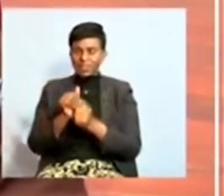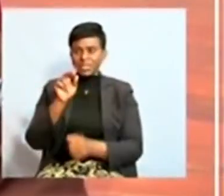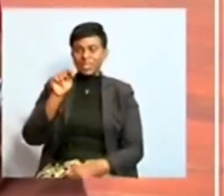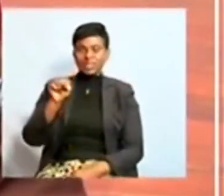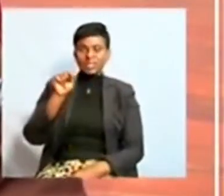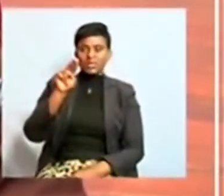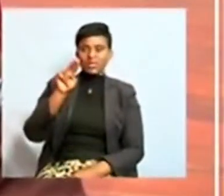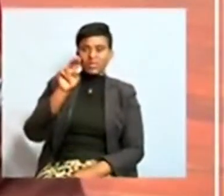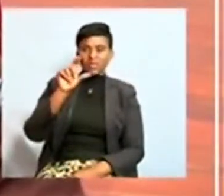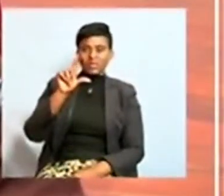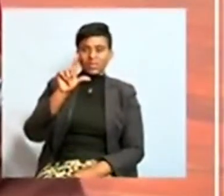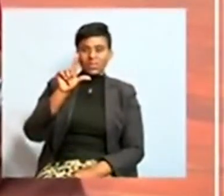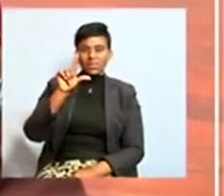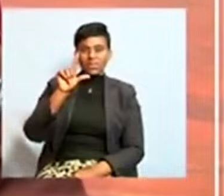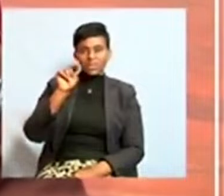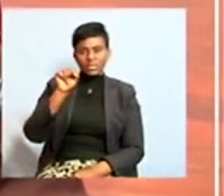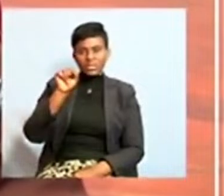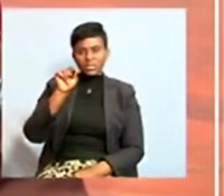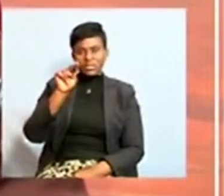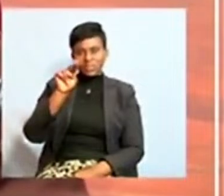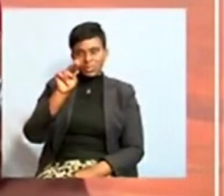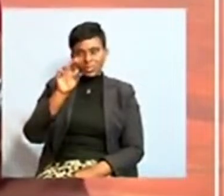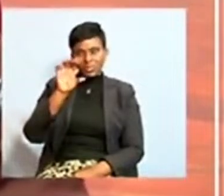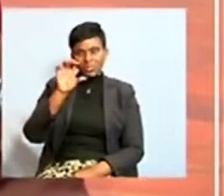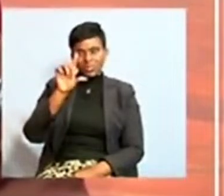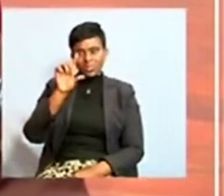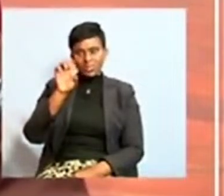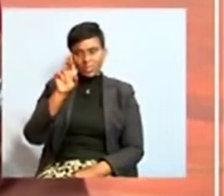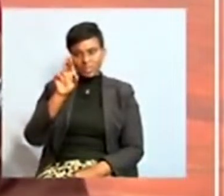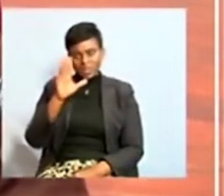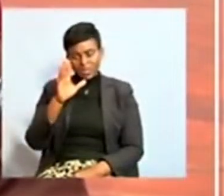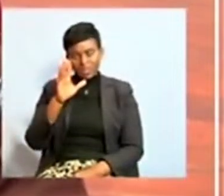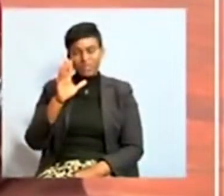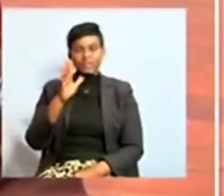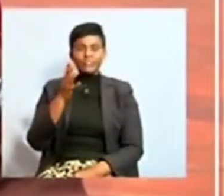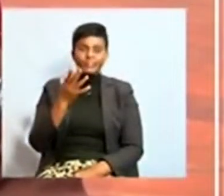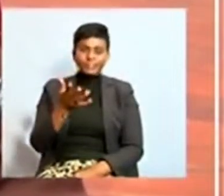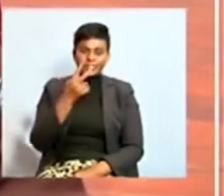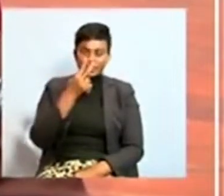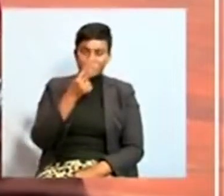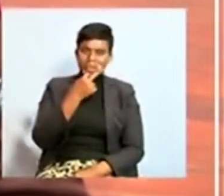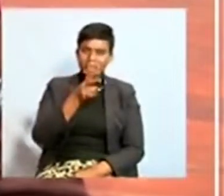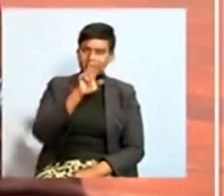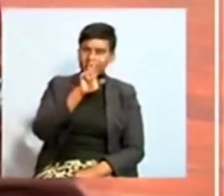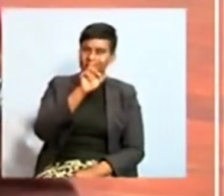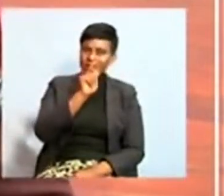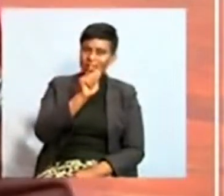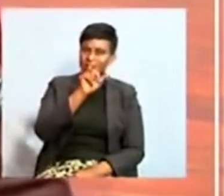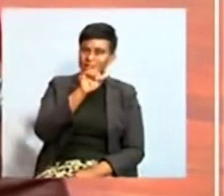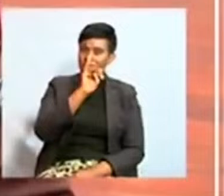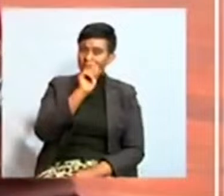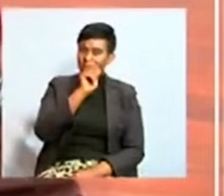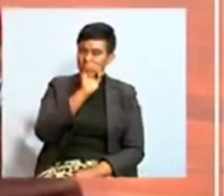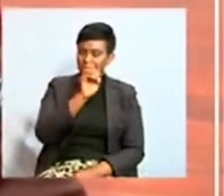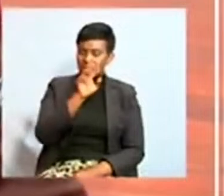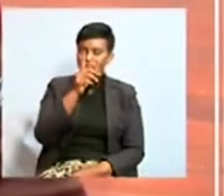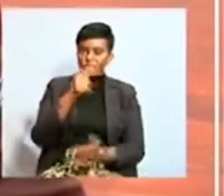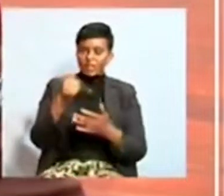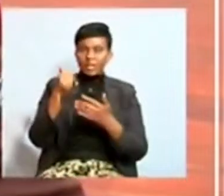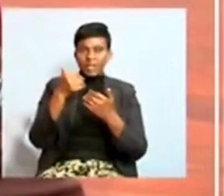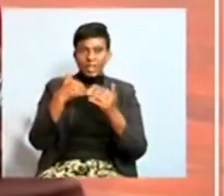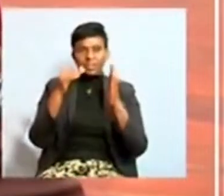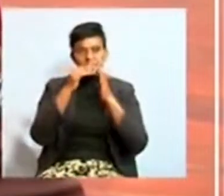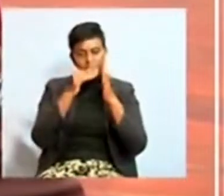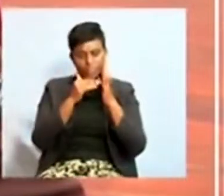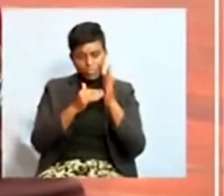reactions, radioactive reactions, and I've critically looked at what you've lined up